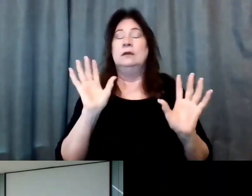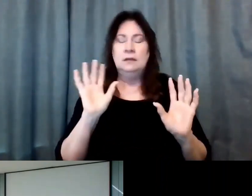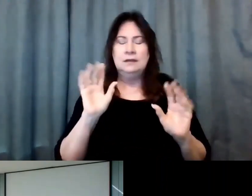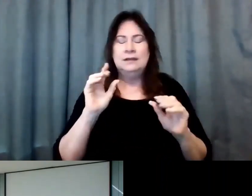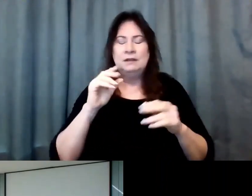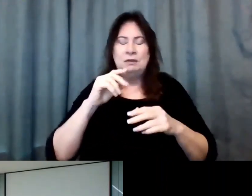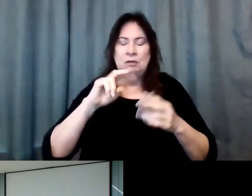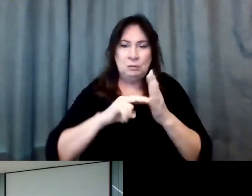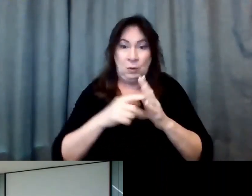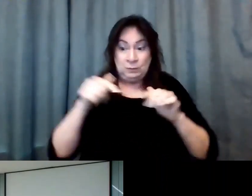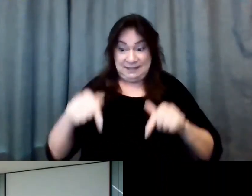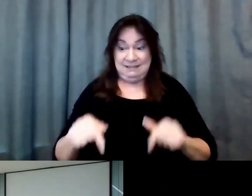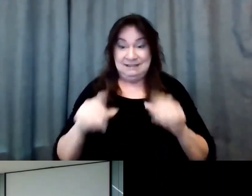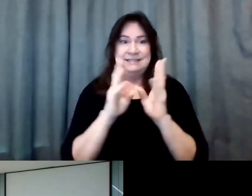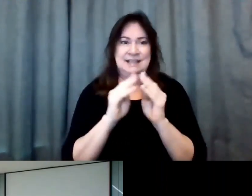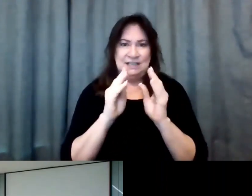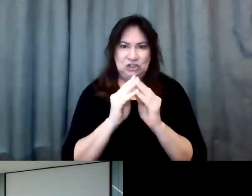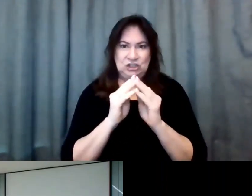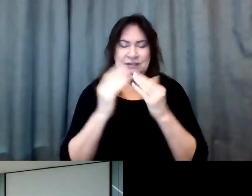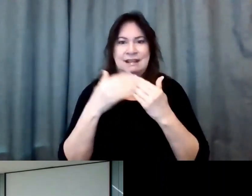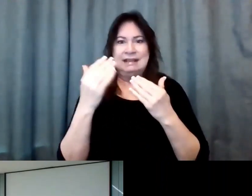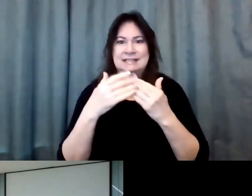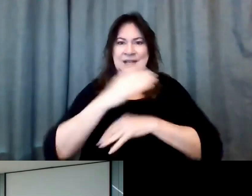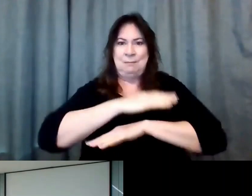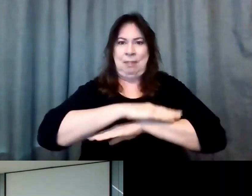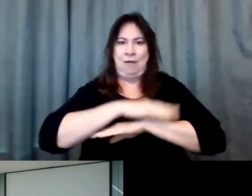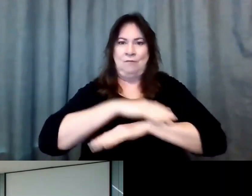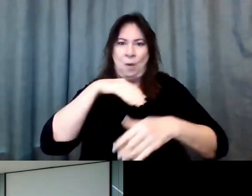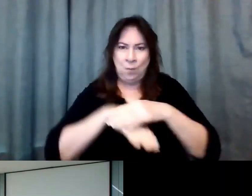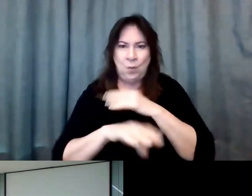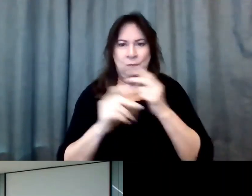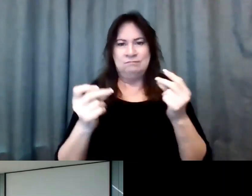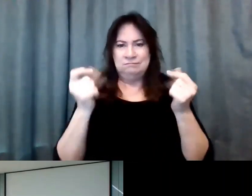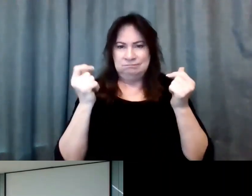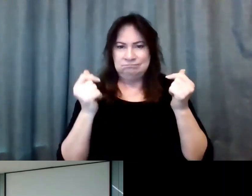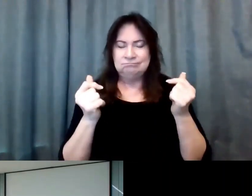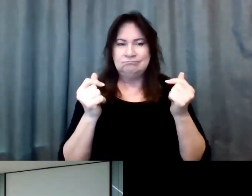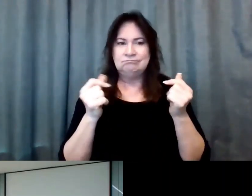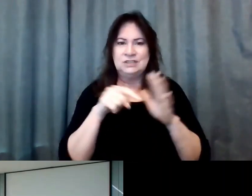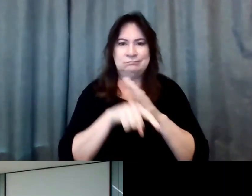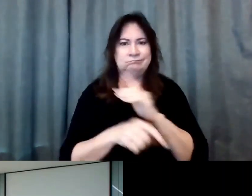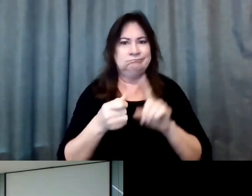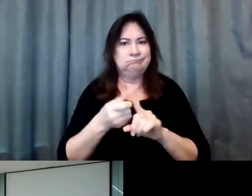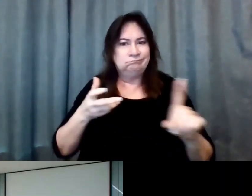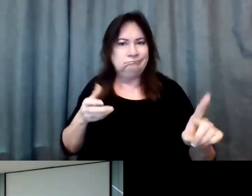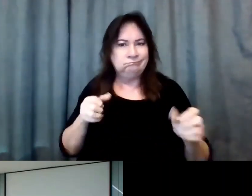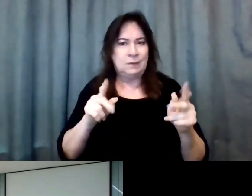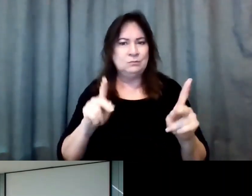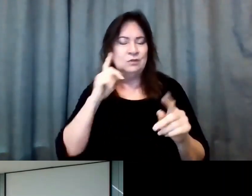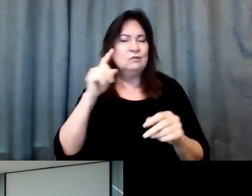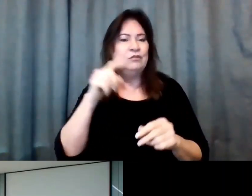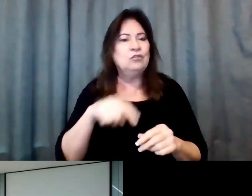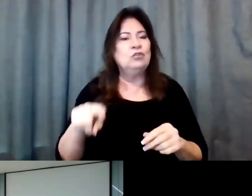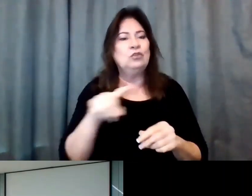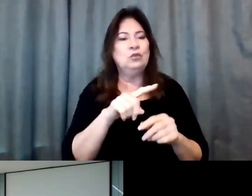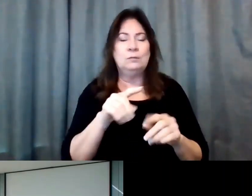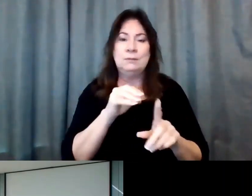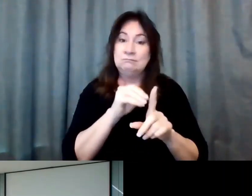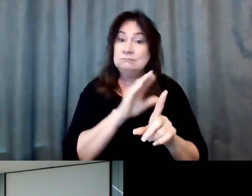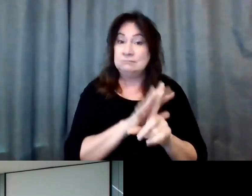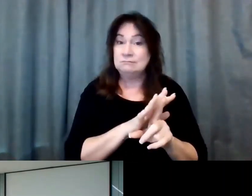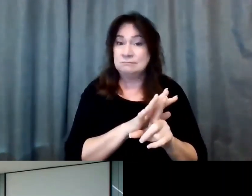this session is to really provide an in-depth opportunity for you to be exposed